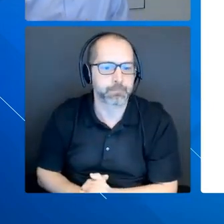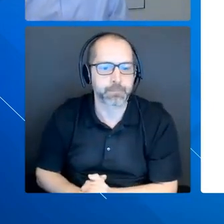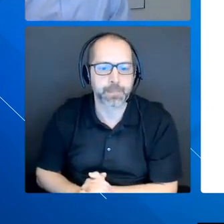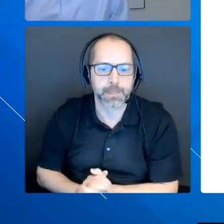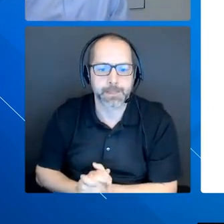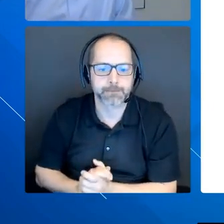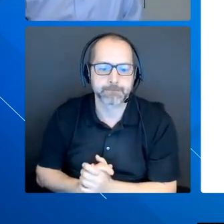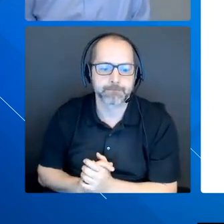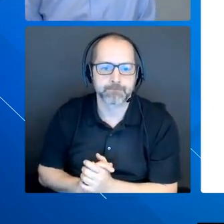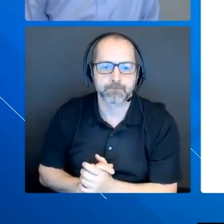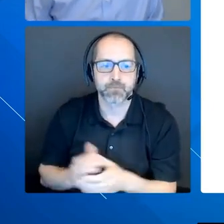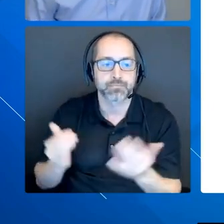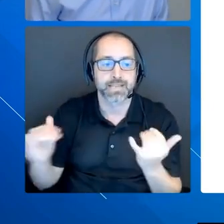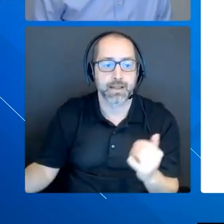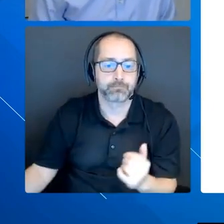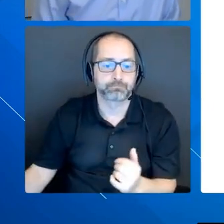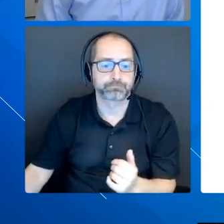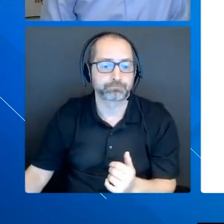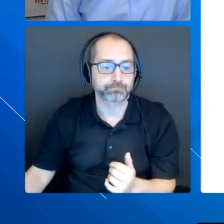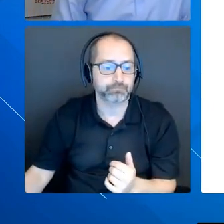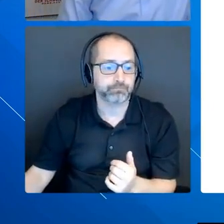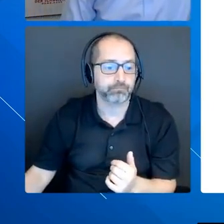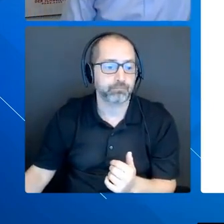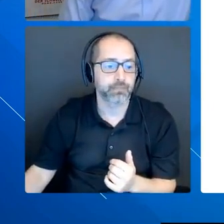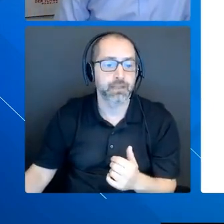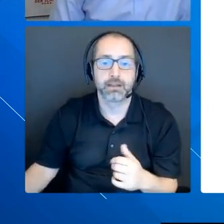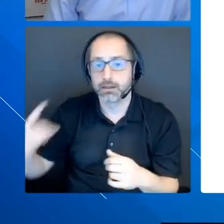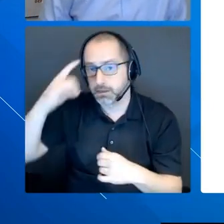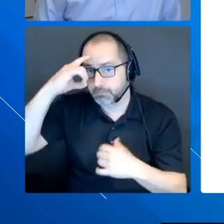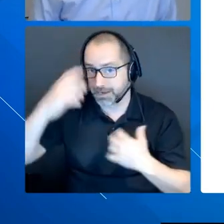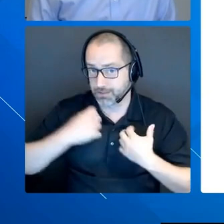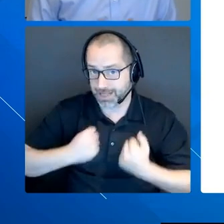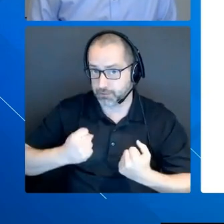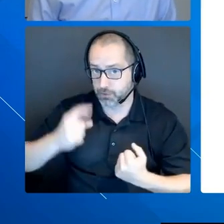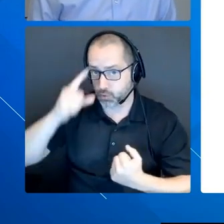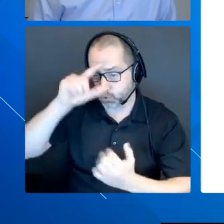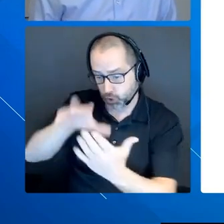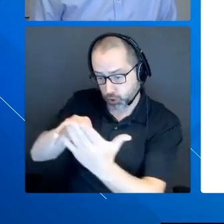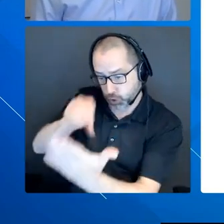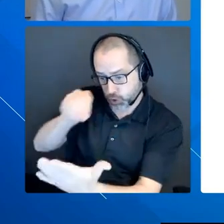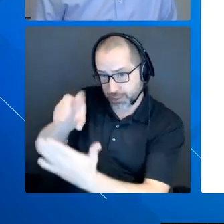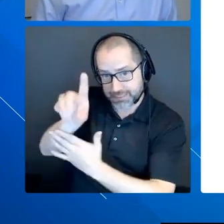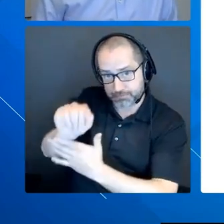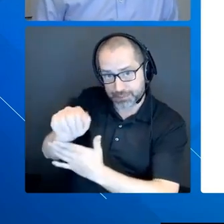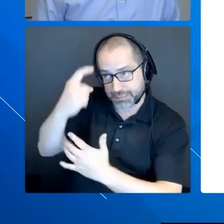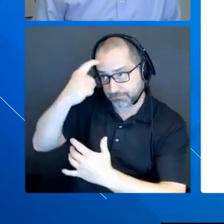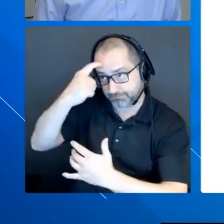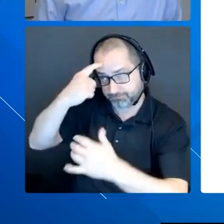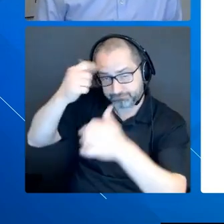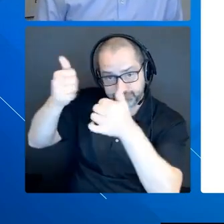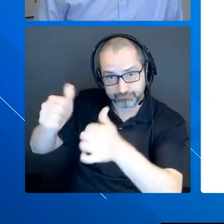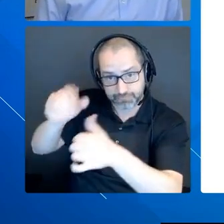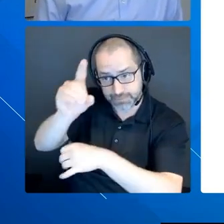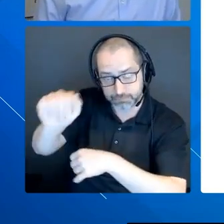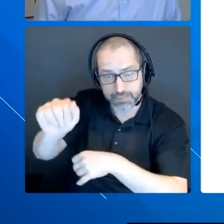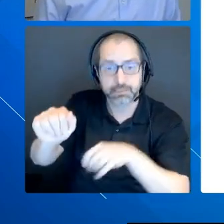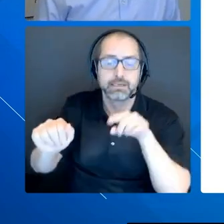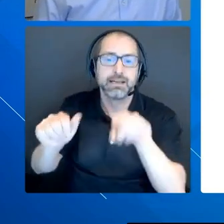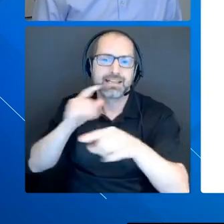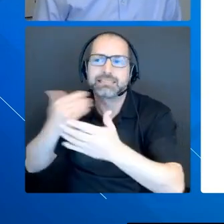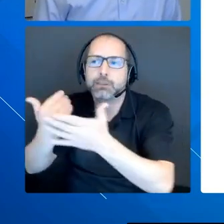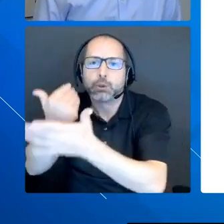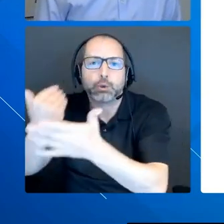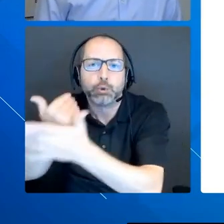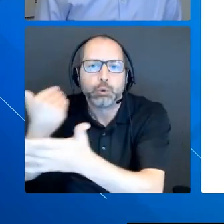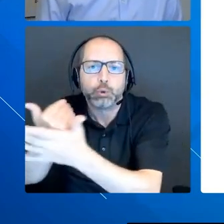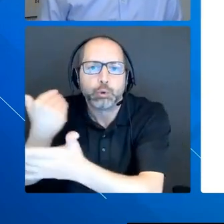Okay, mental health, intellectual, and learning disabilities. This is new, and a lot of it does border kind of heavily on